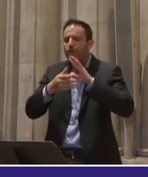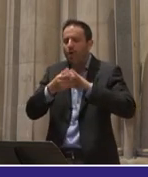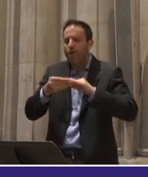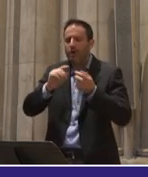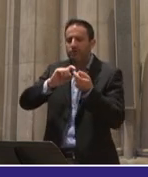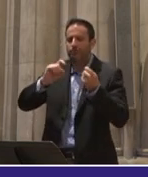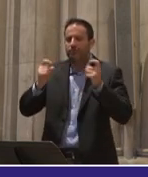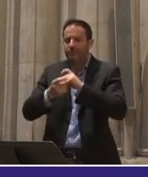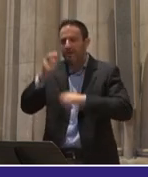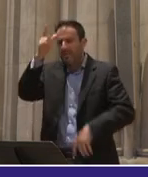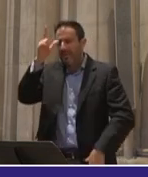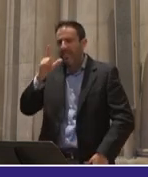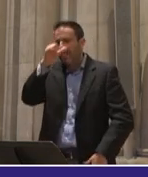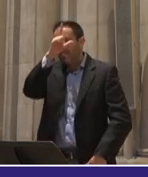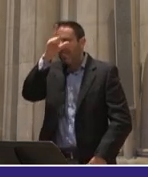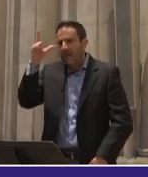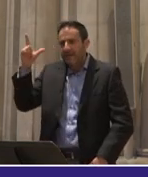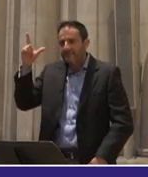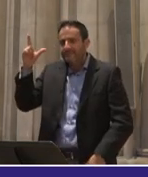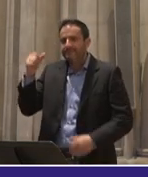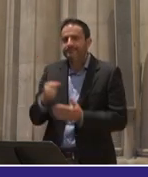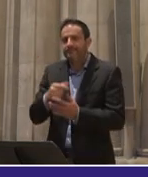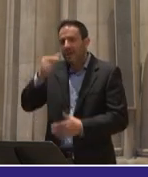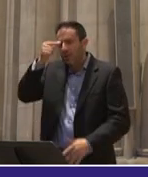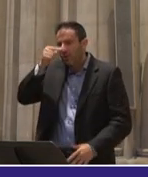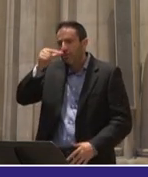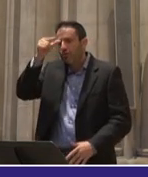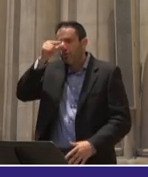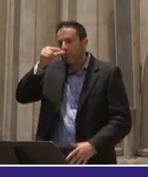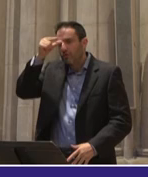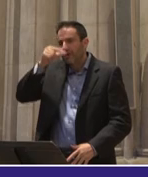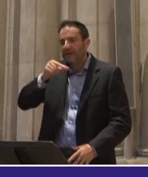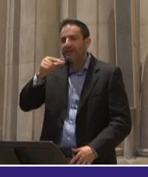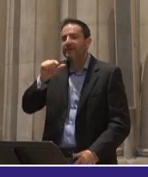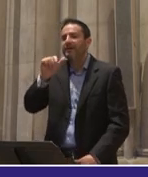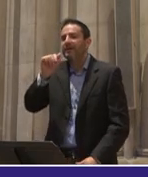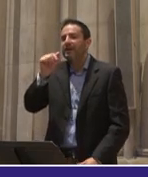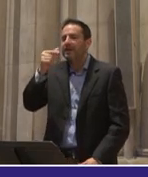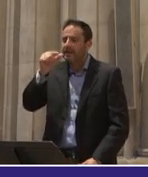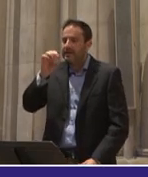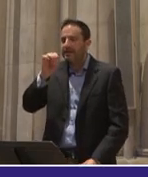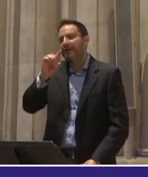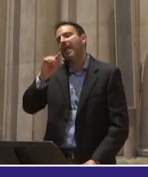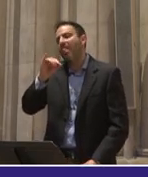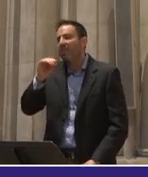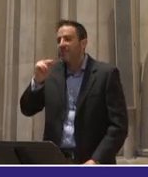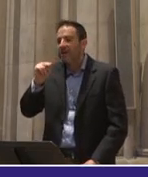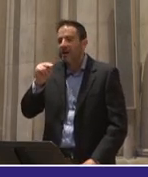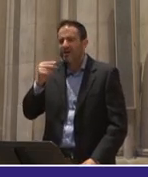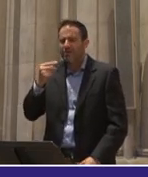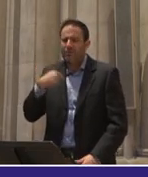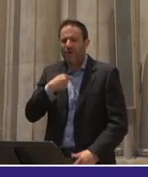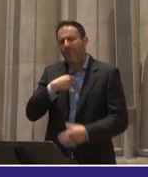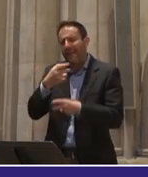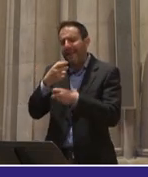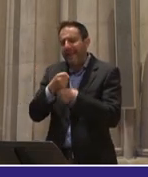Latin, evangelium, the Greek, euangelion, where we get all of our churchy